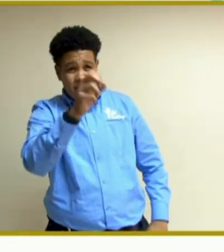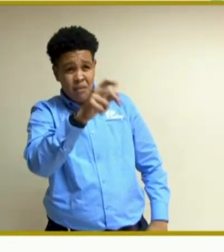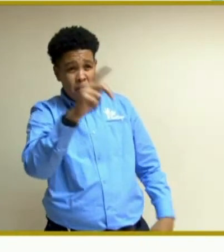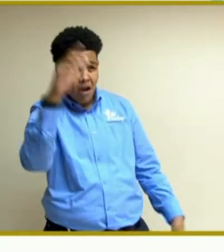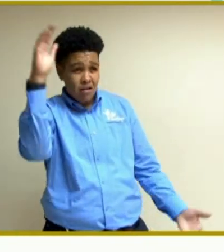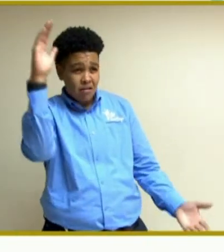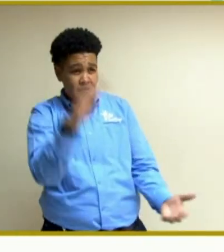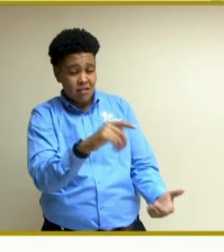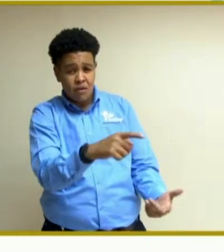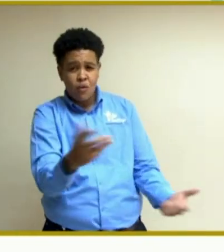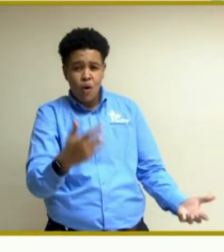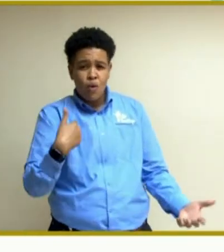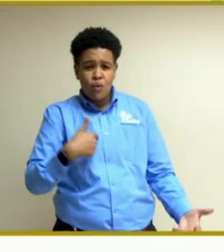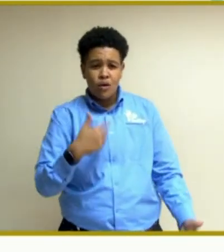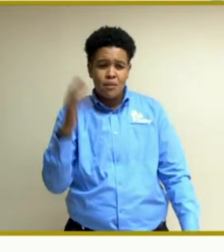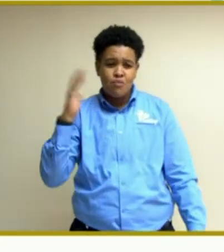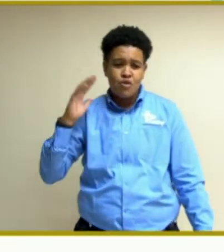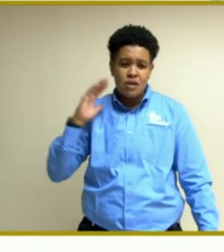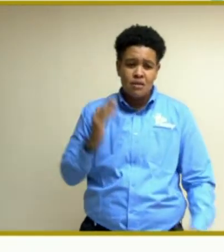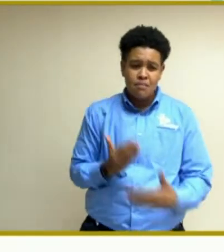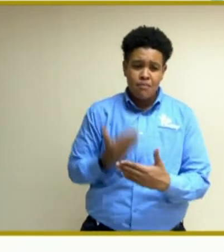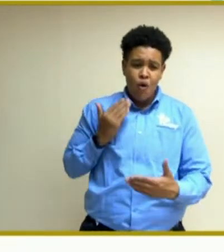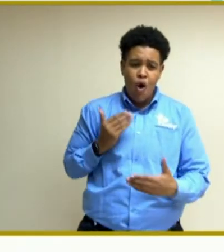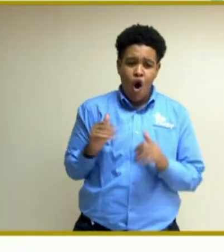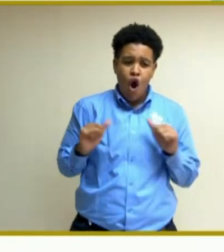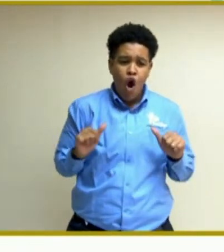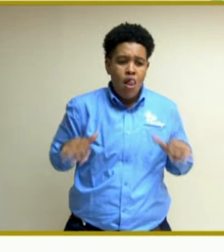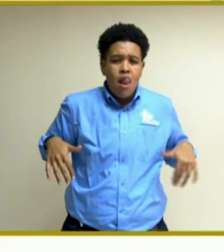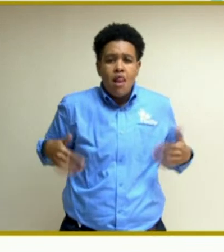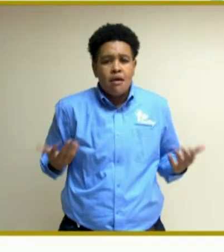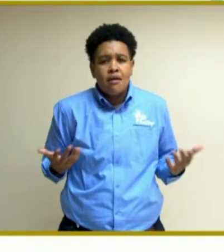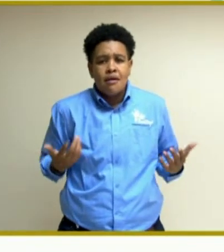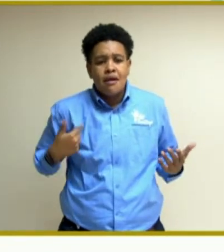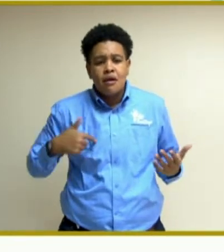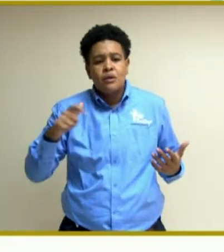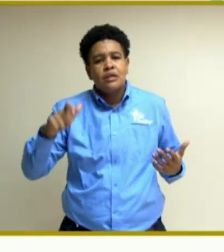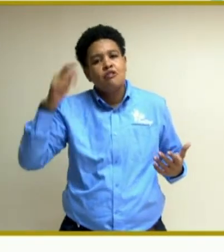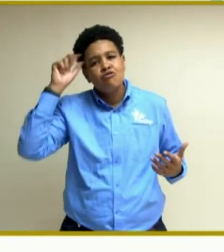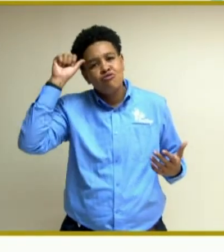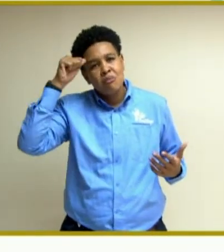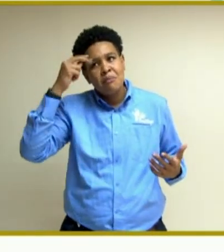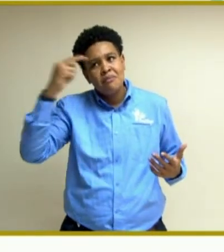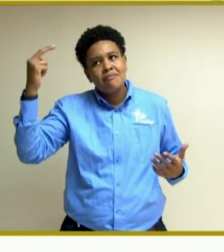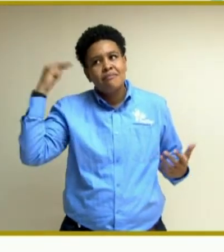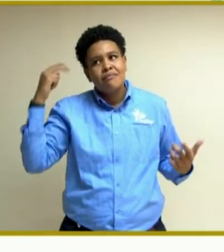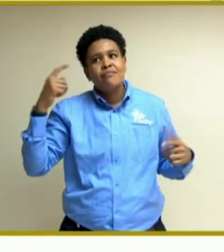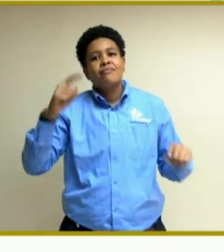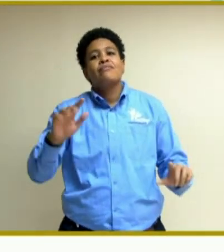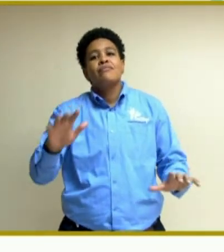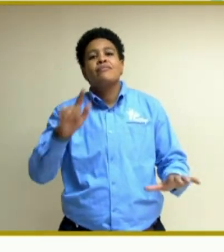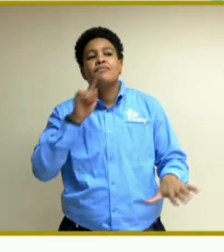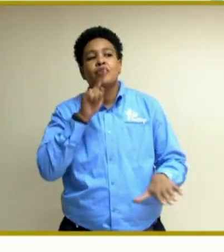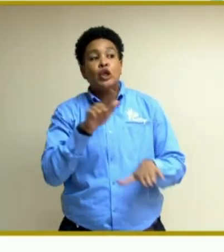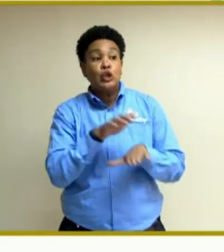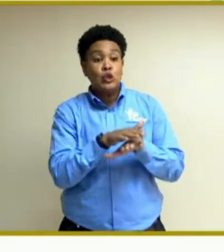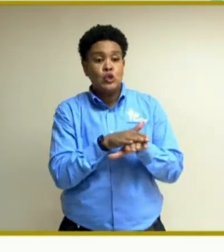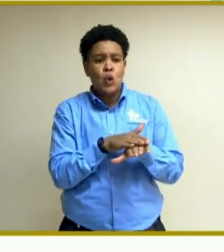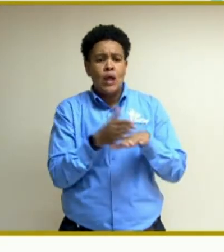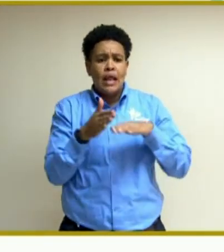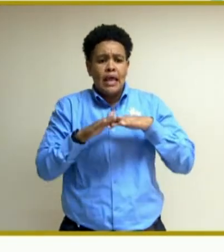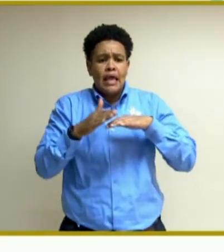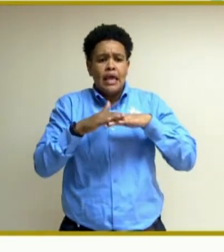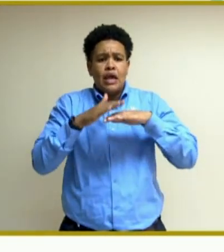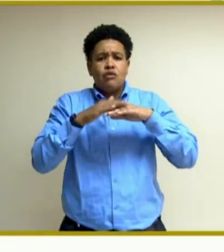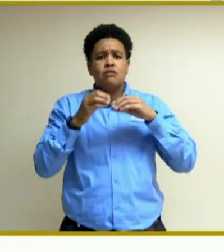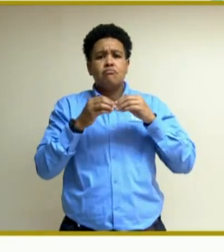down to what we were pre-August, and that we need to remember. And then we slowly increase